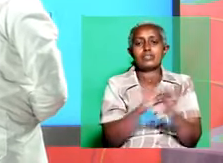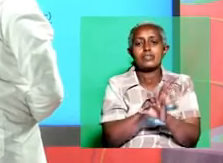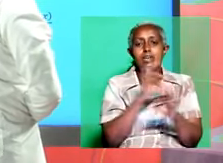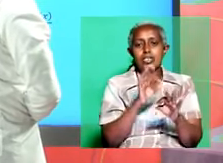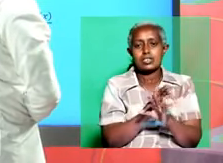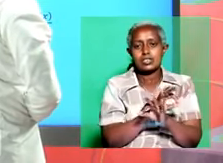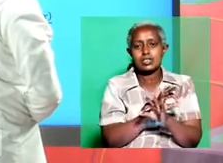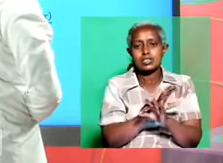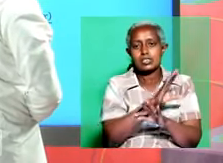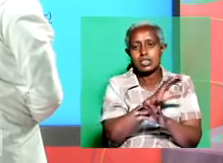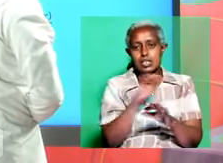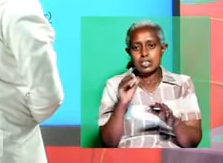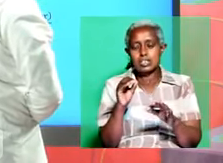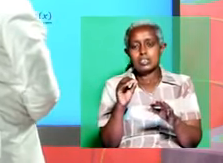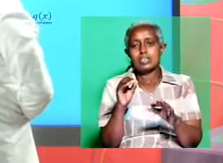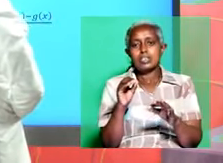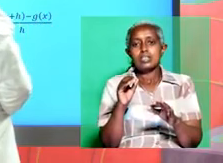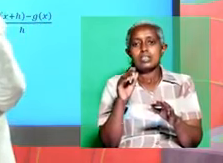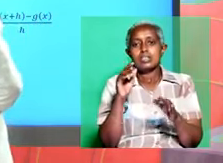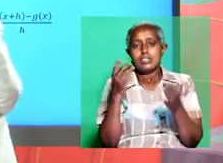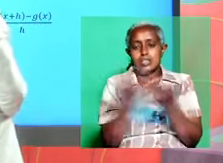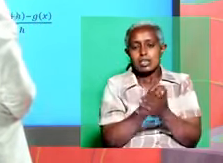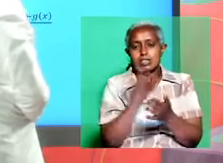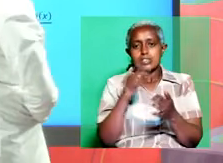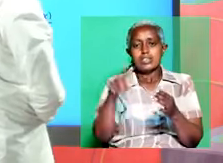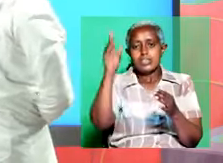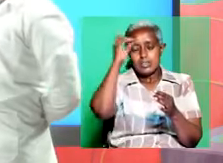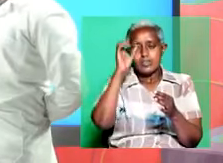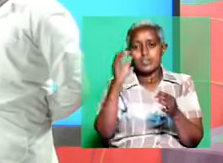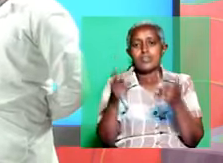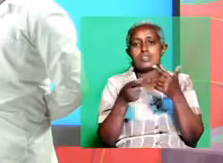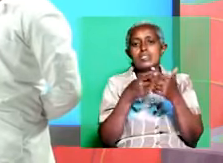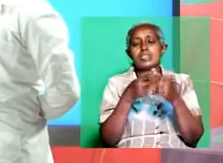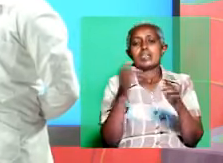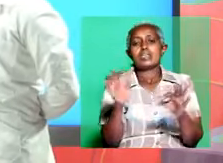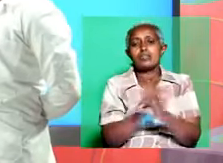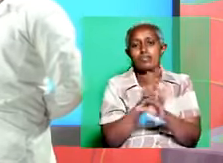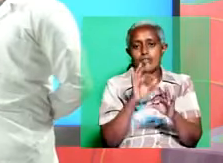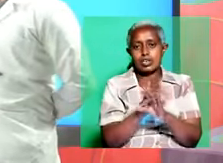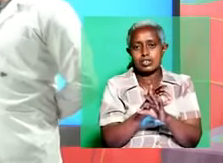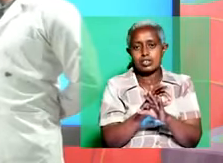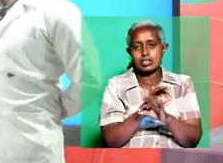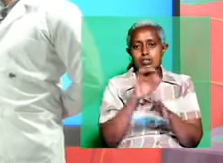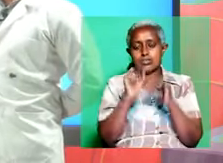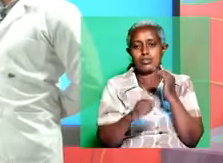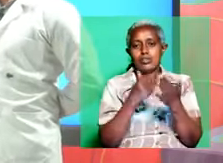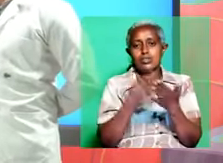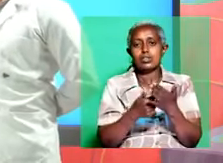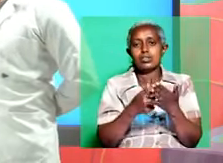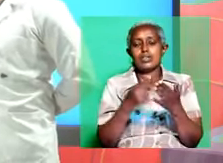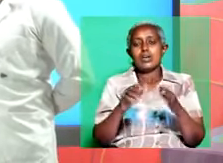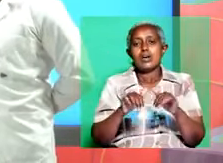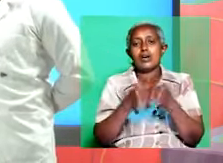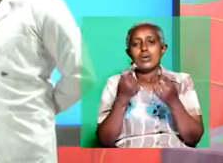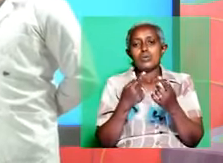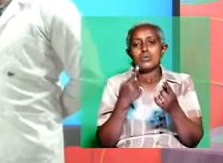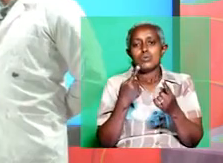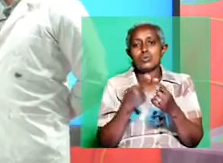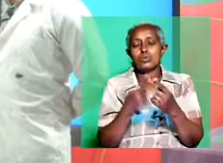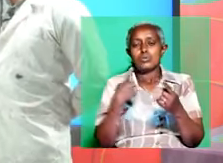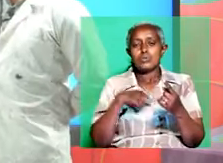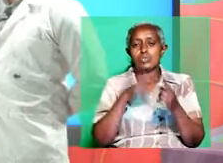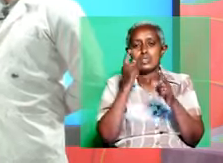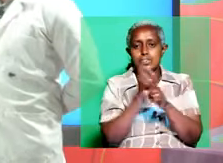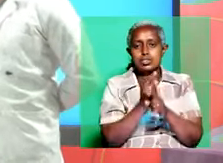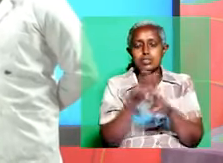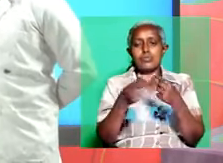function and times take the derivative of the second function. So this is how we just